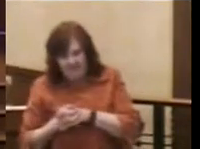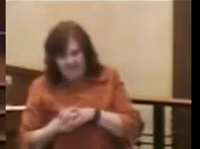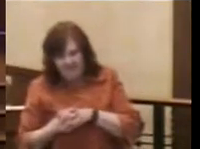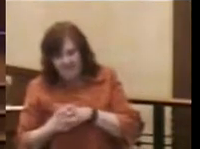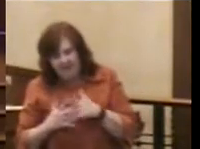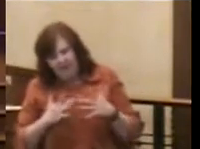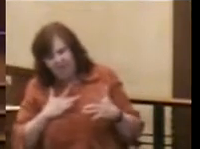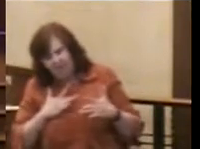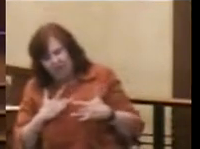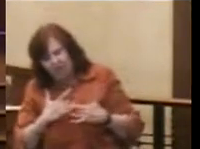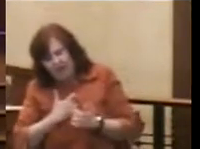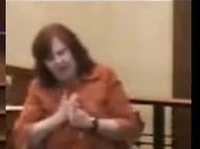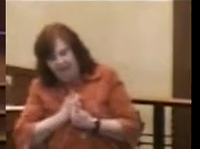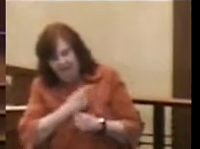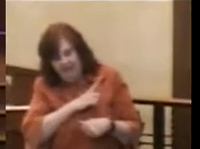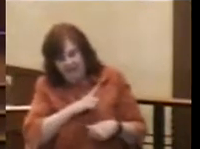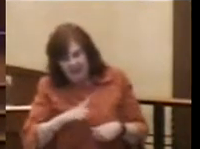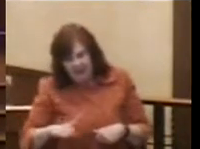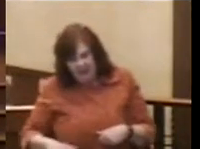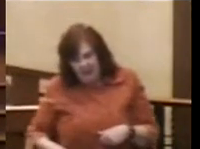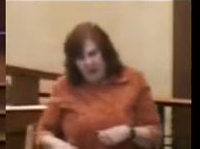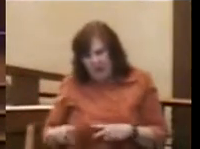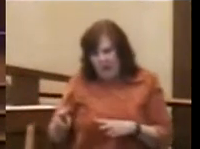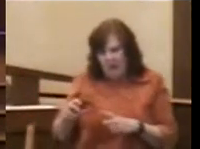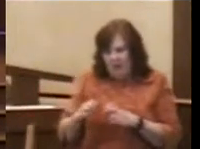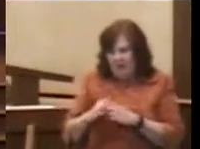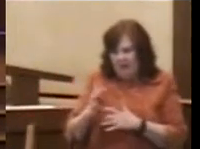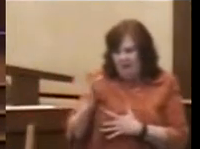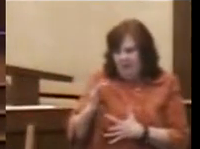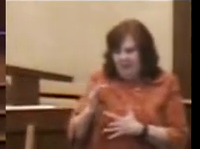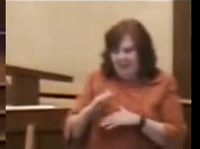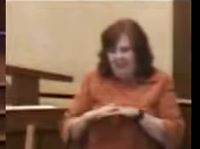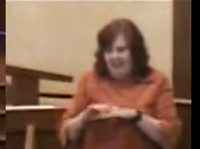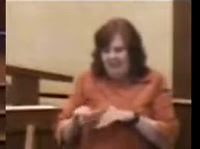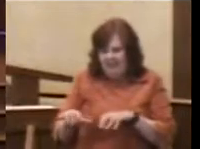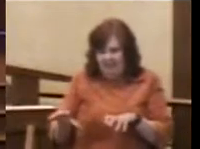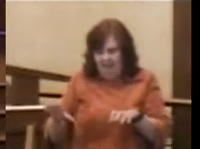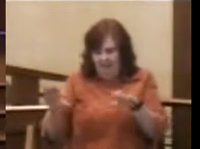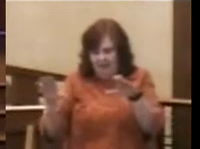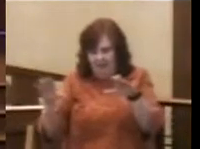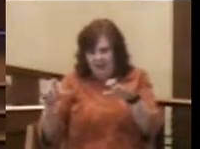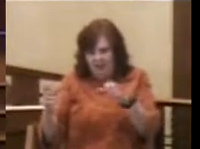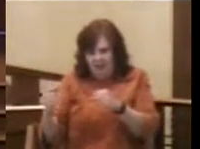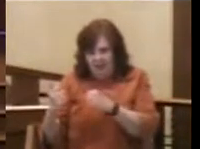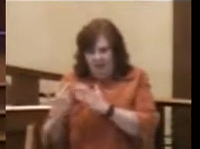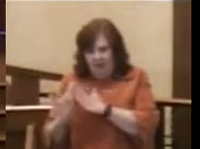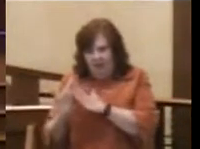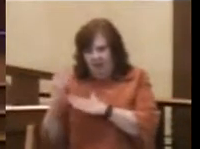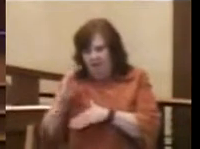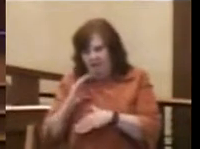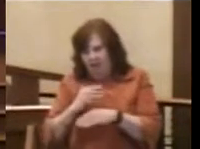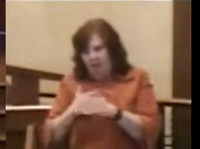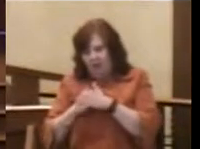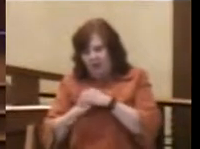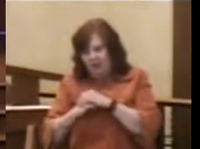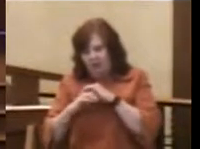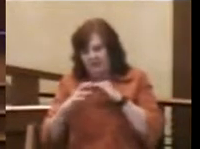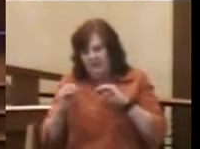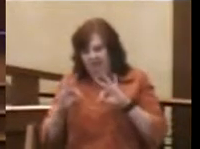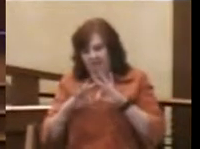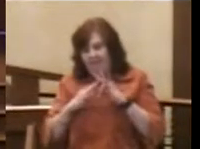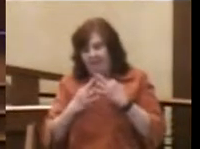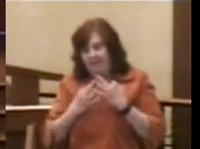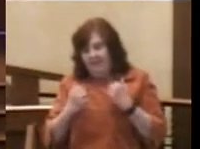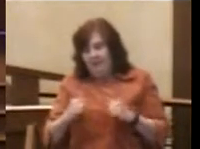Kind and loving Lord, look with mercy upon this congregation. Strengthen all of our worshipers and